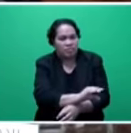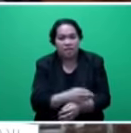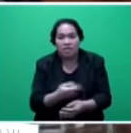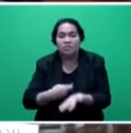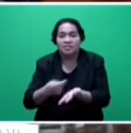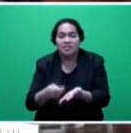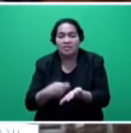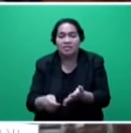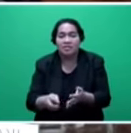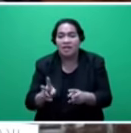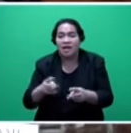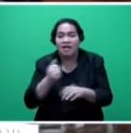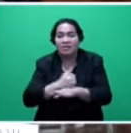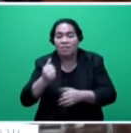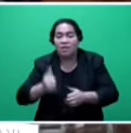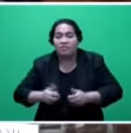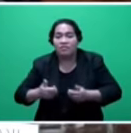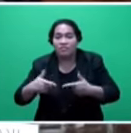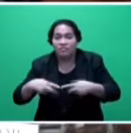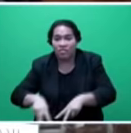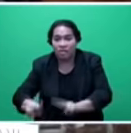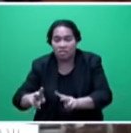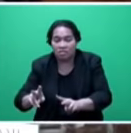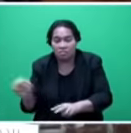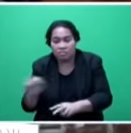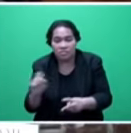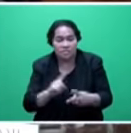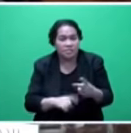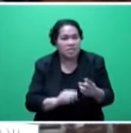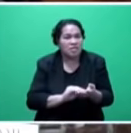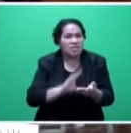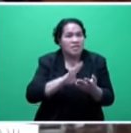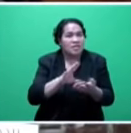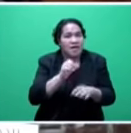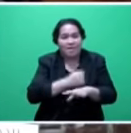29 million. Increase in government grant, 27.3 million.